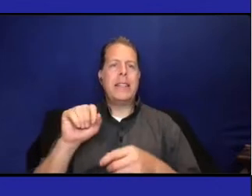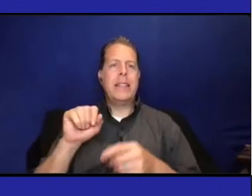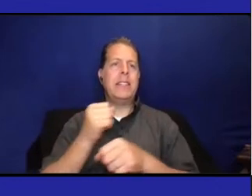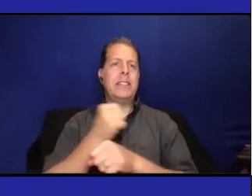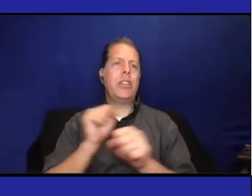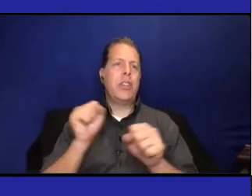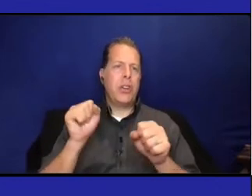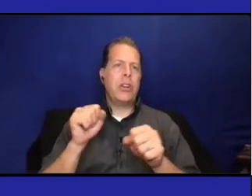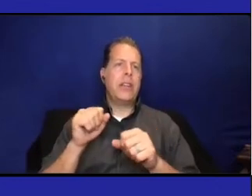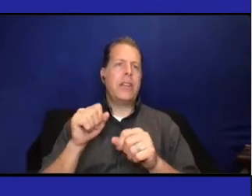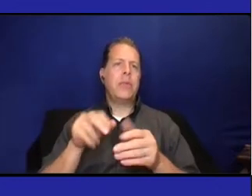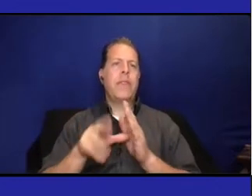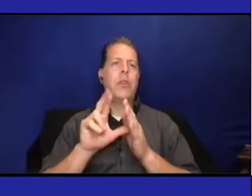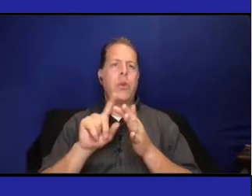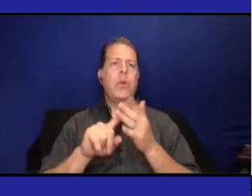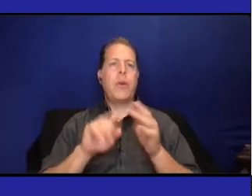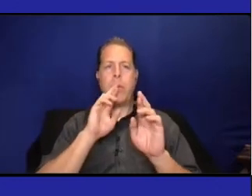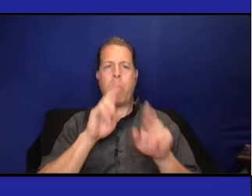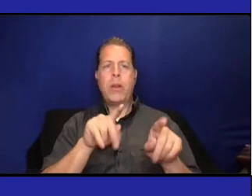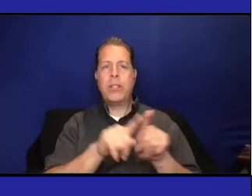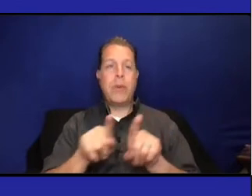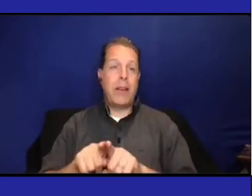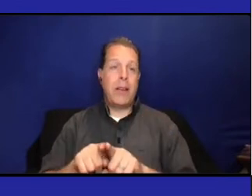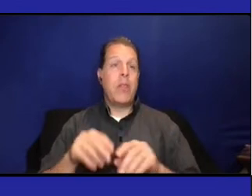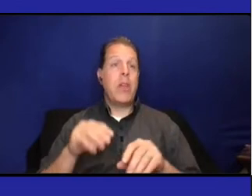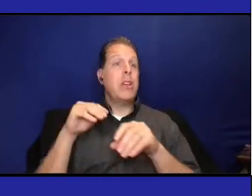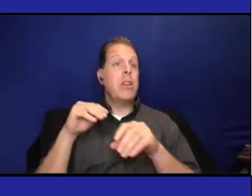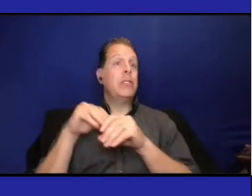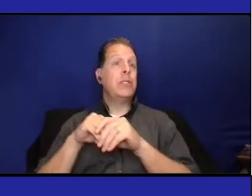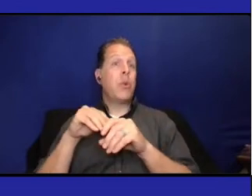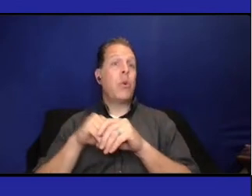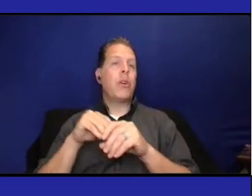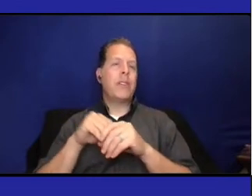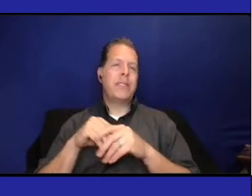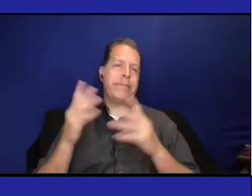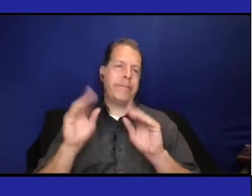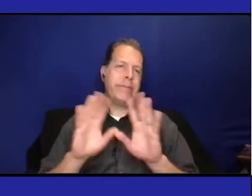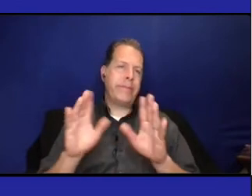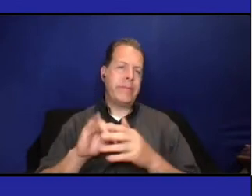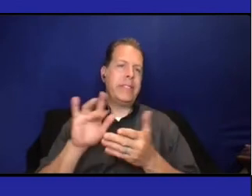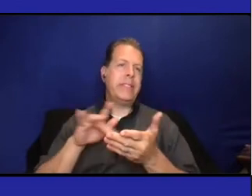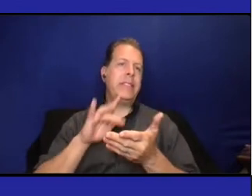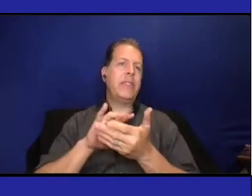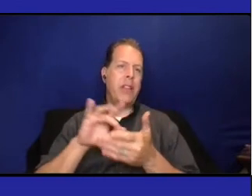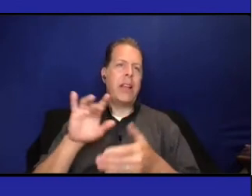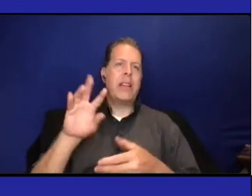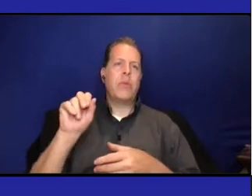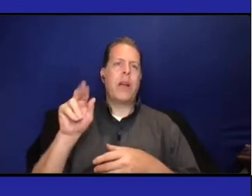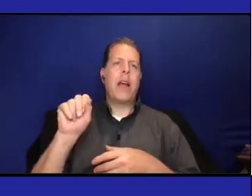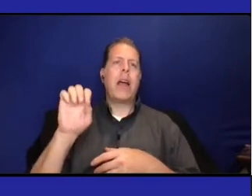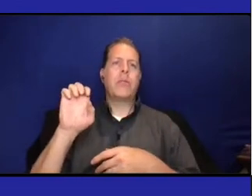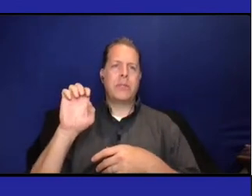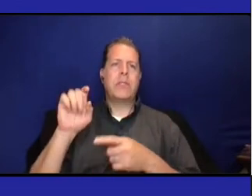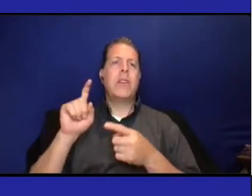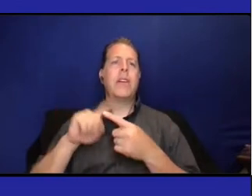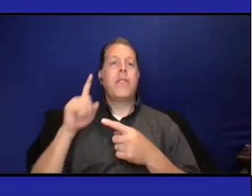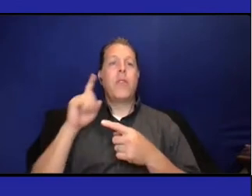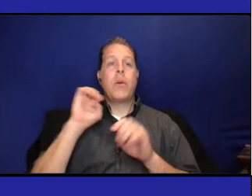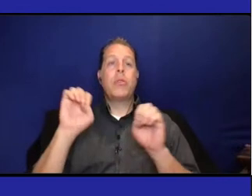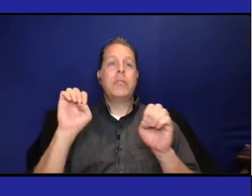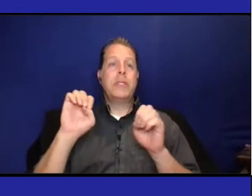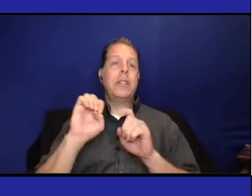well. And then storage speaks for itself, centralized warehousing for emergency equipment, backup